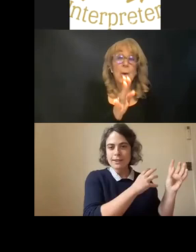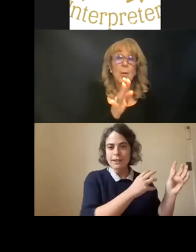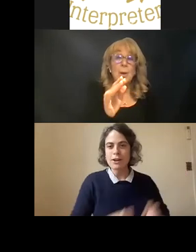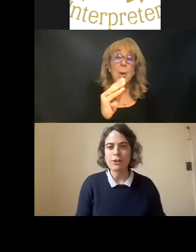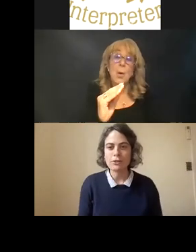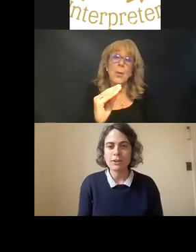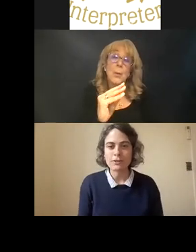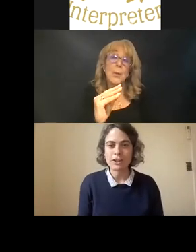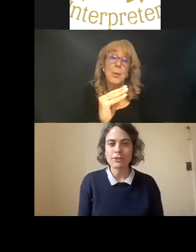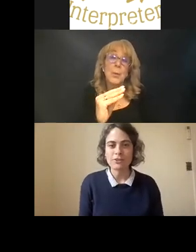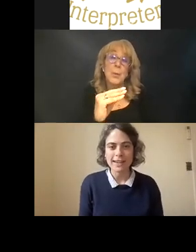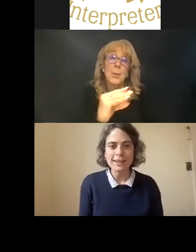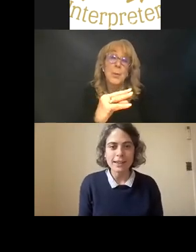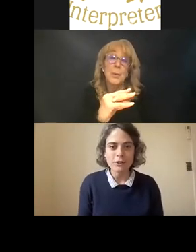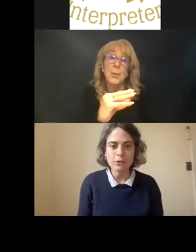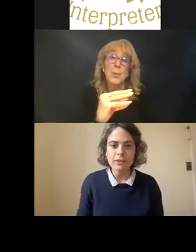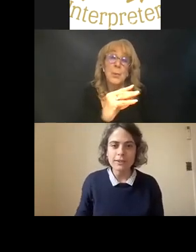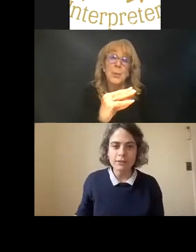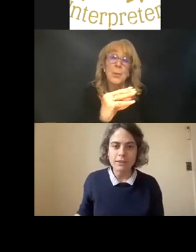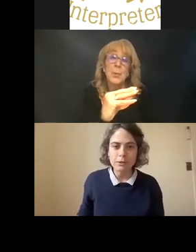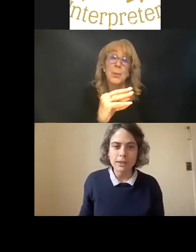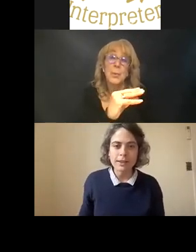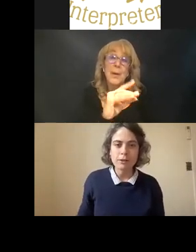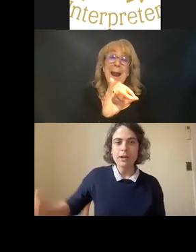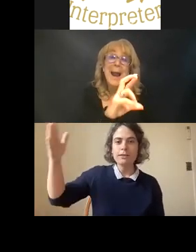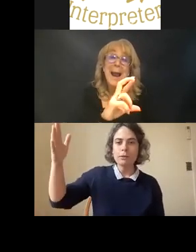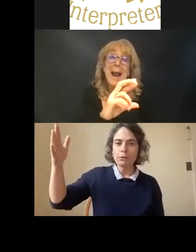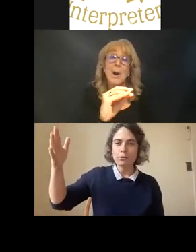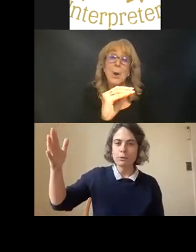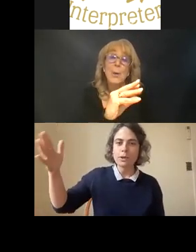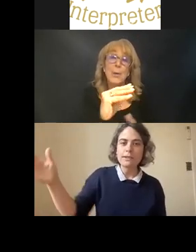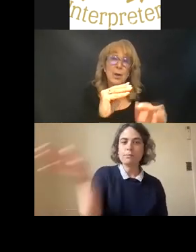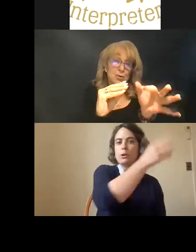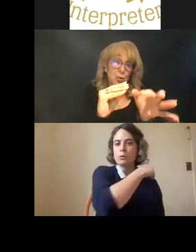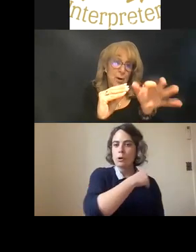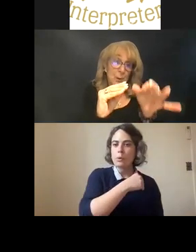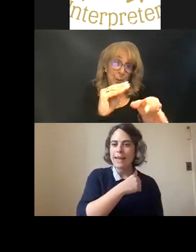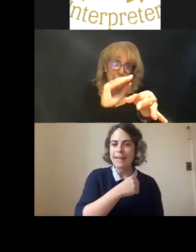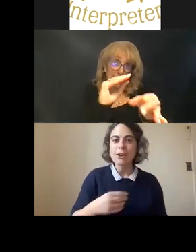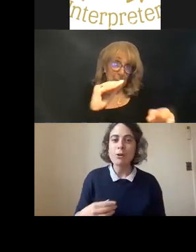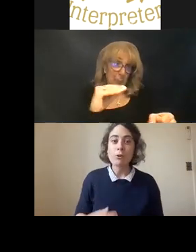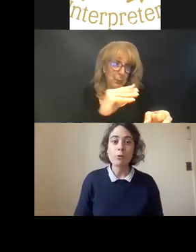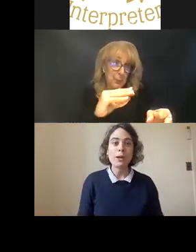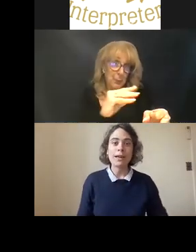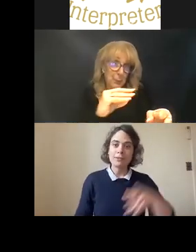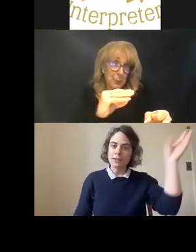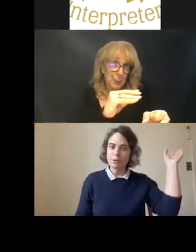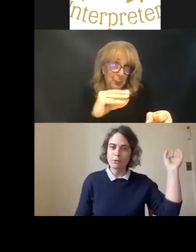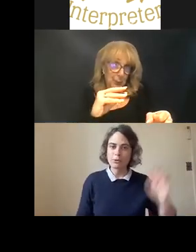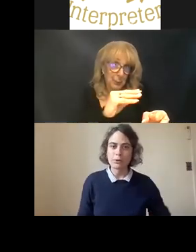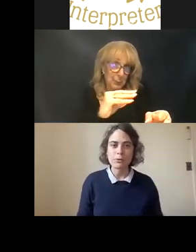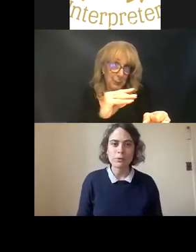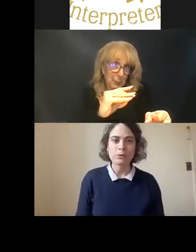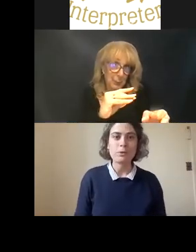creating a jet of air. And you see that the liquid rises up the straw and is blown away at the tip